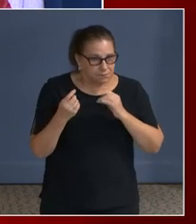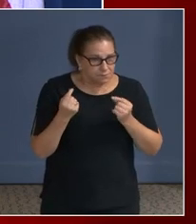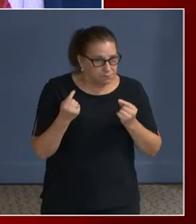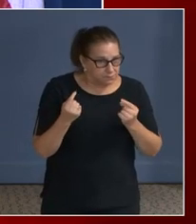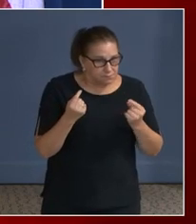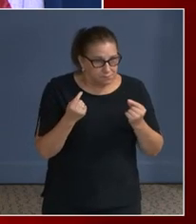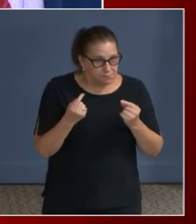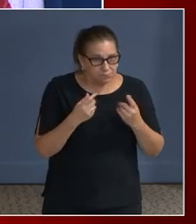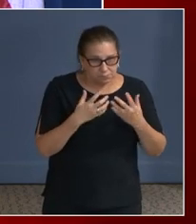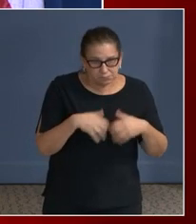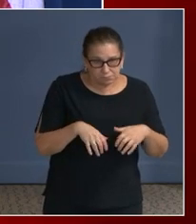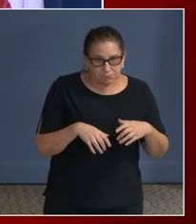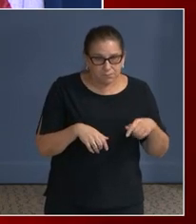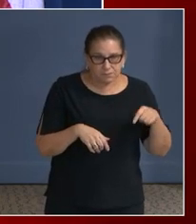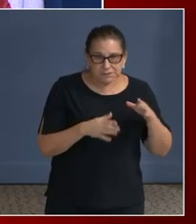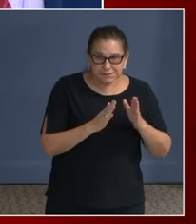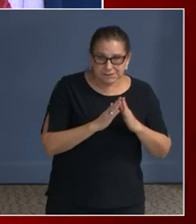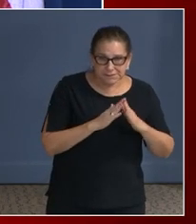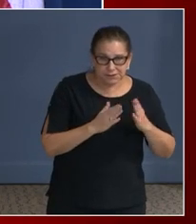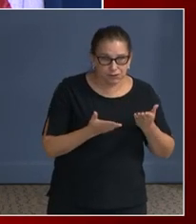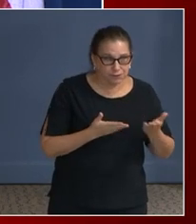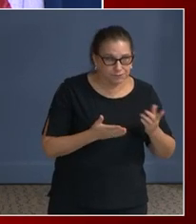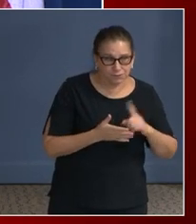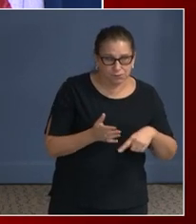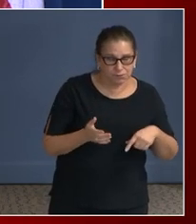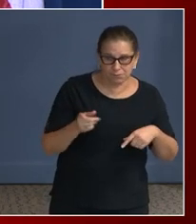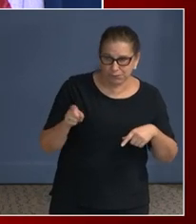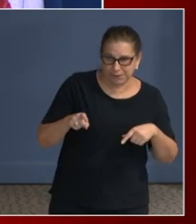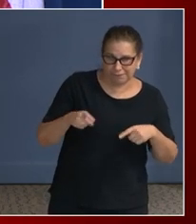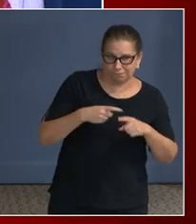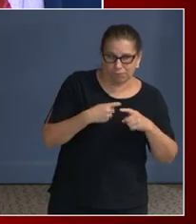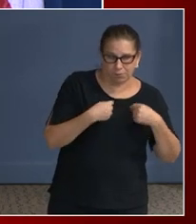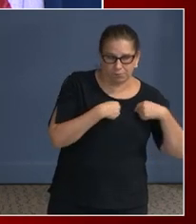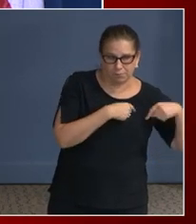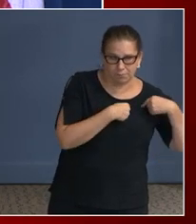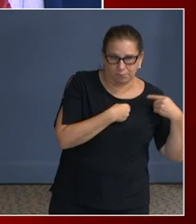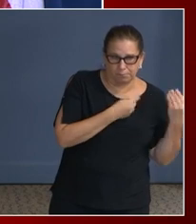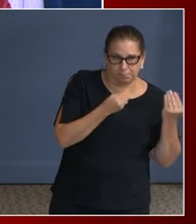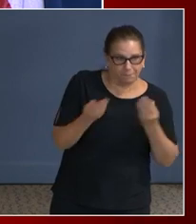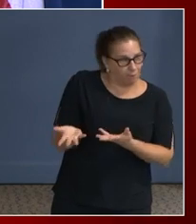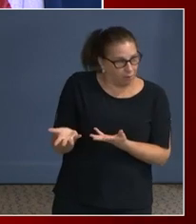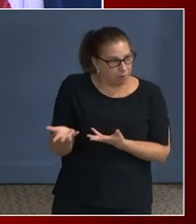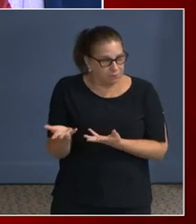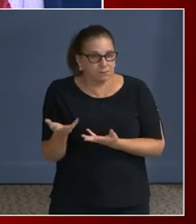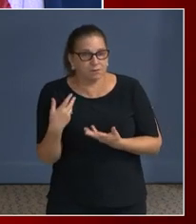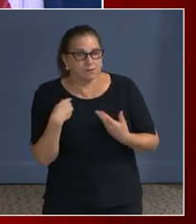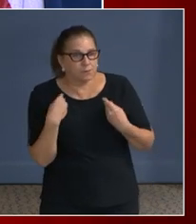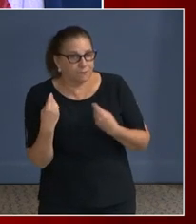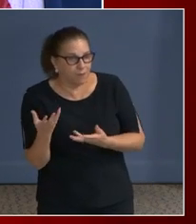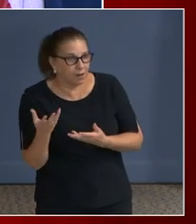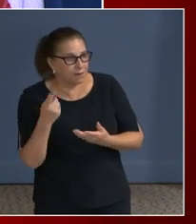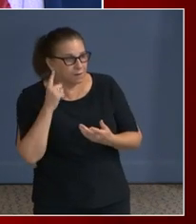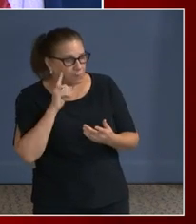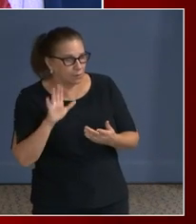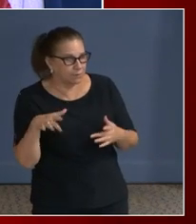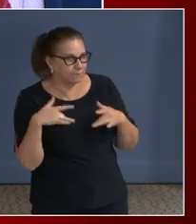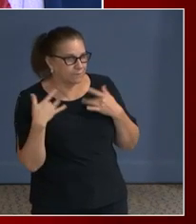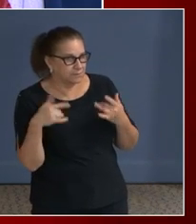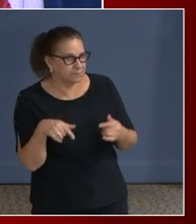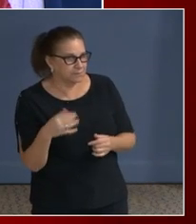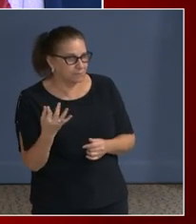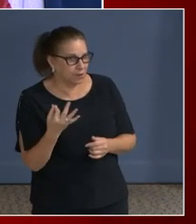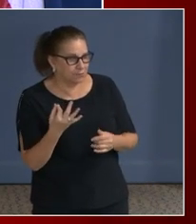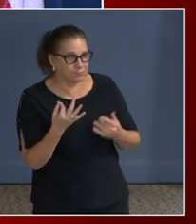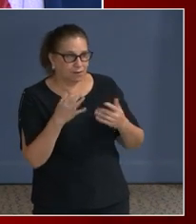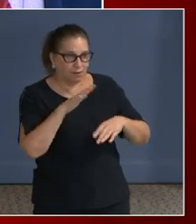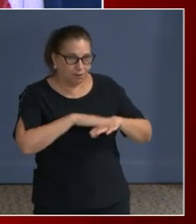that are being asked for that we are providing. As you know, most of the events for Friday will be taking place on federal property.